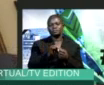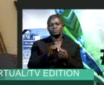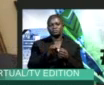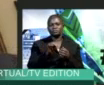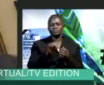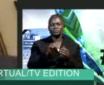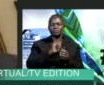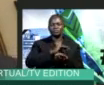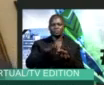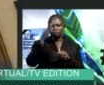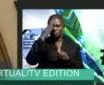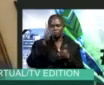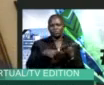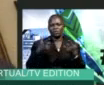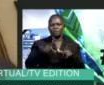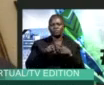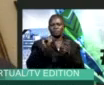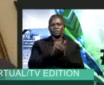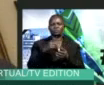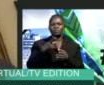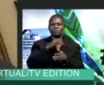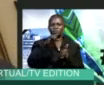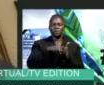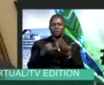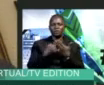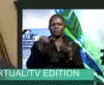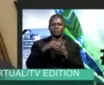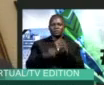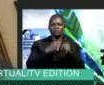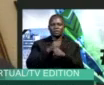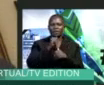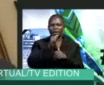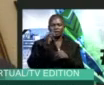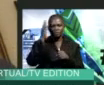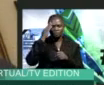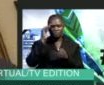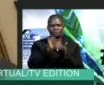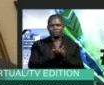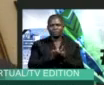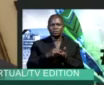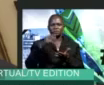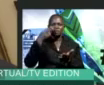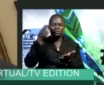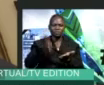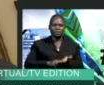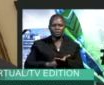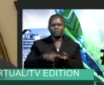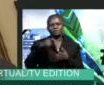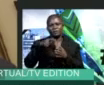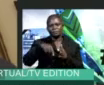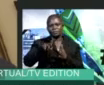in the world. I don't know what has happened to that one. In January of this year, I'm aware that they signed the